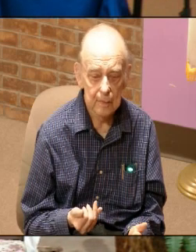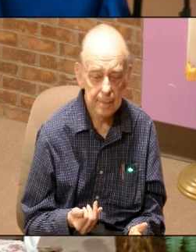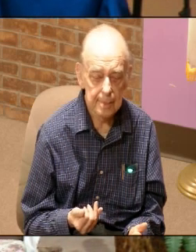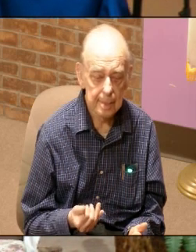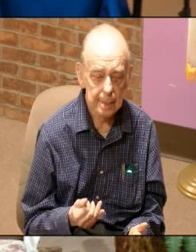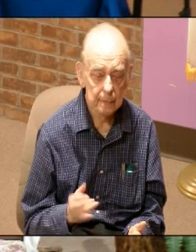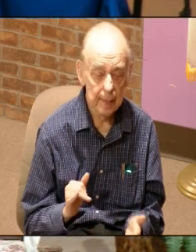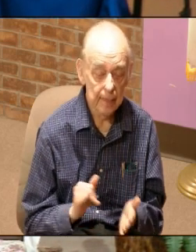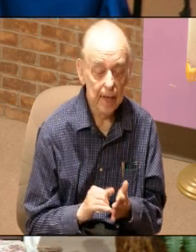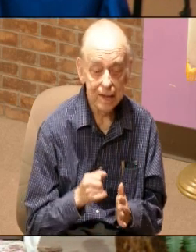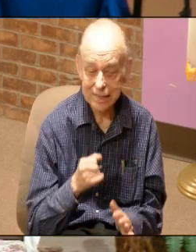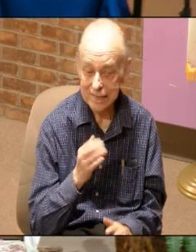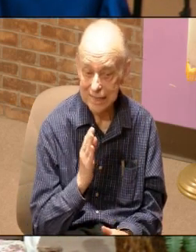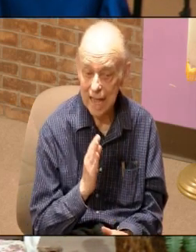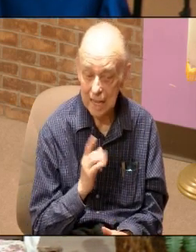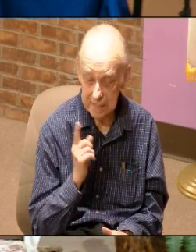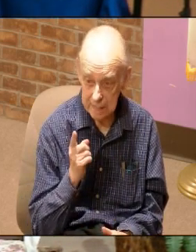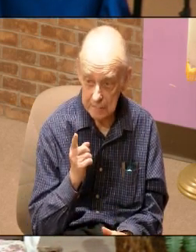that's God.